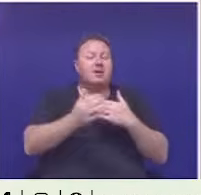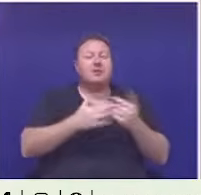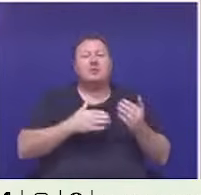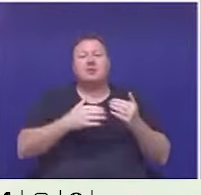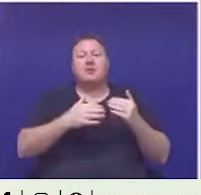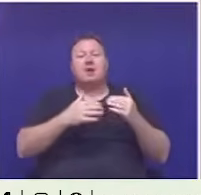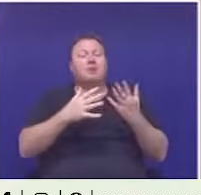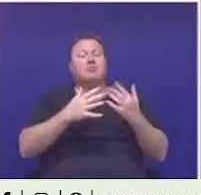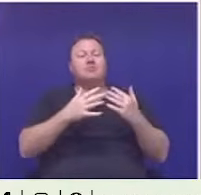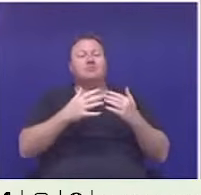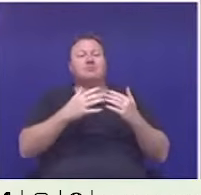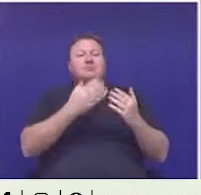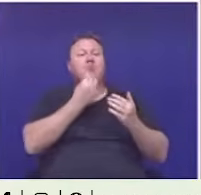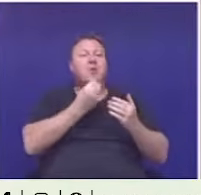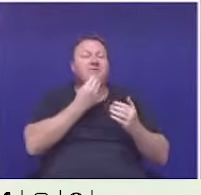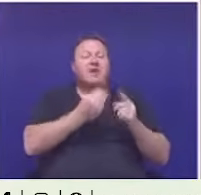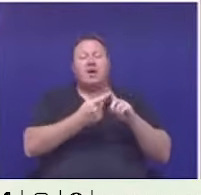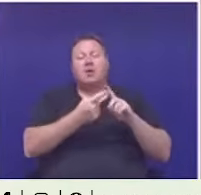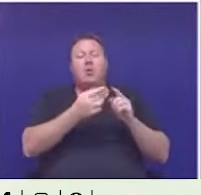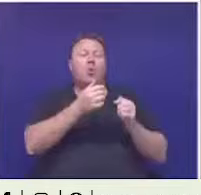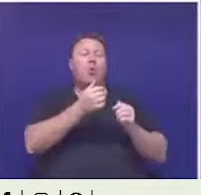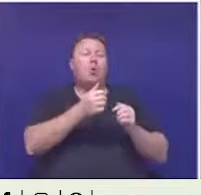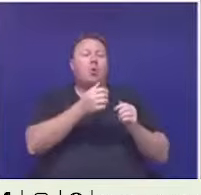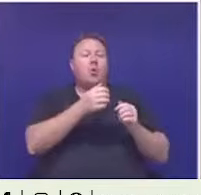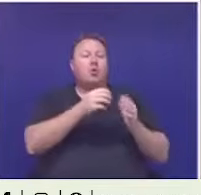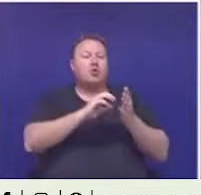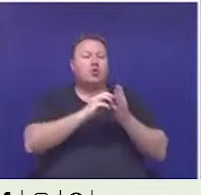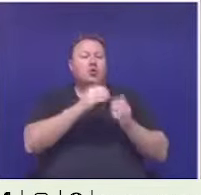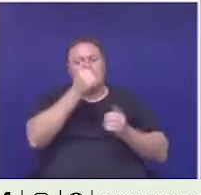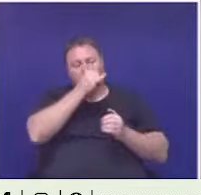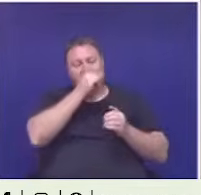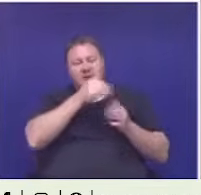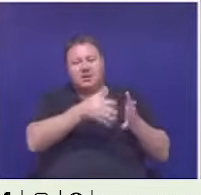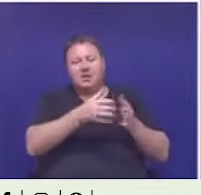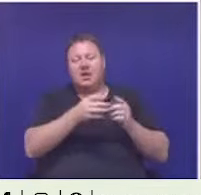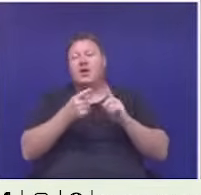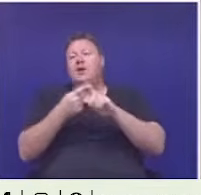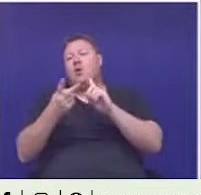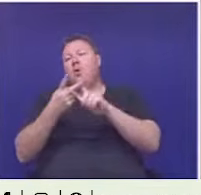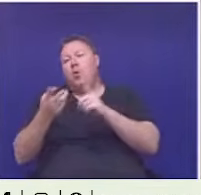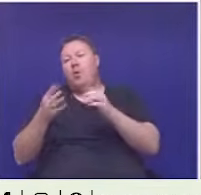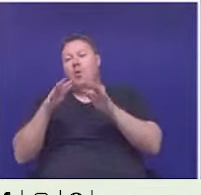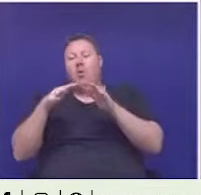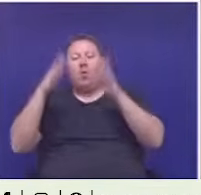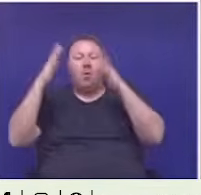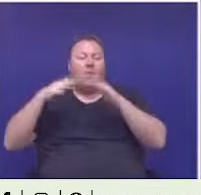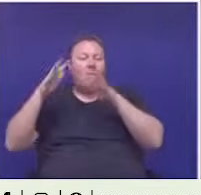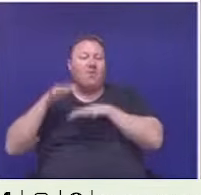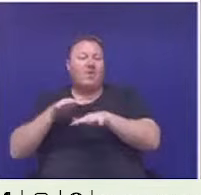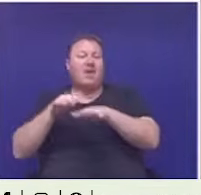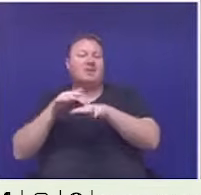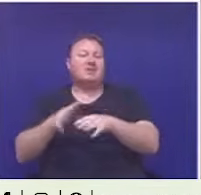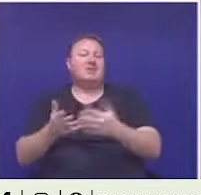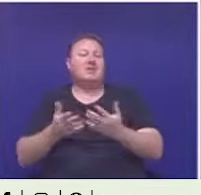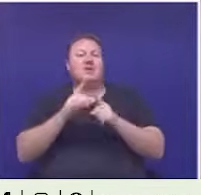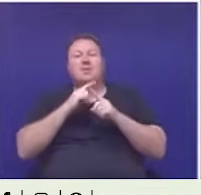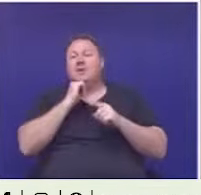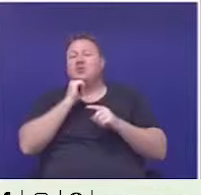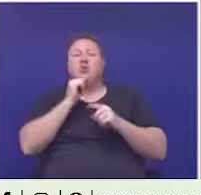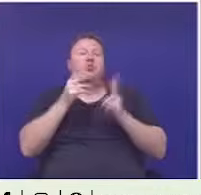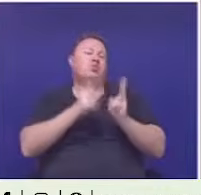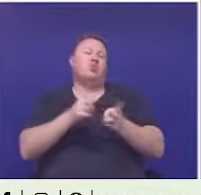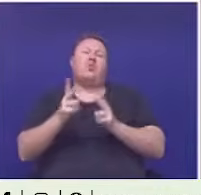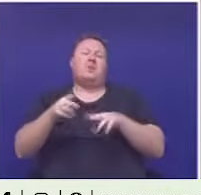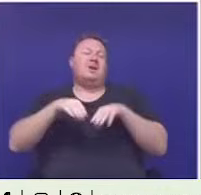like, then those are the problems. But it can't be the norm that we've got perpetual underspenders on such a